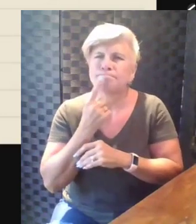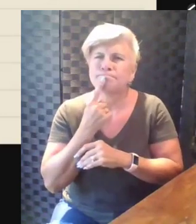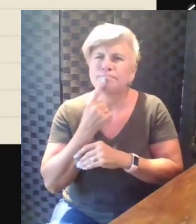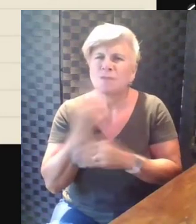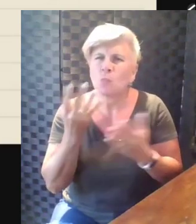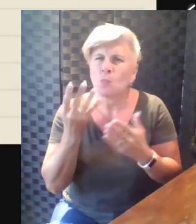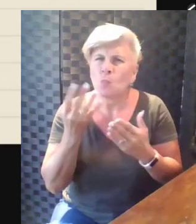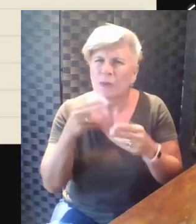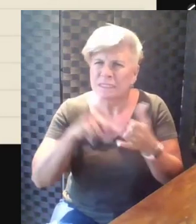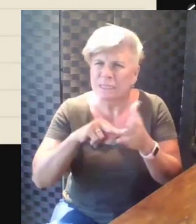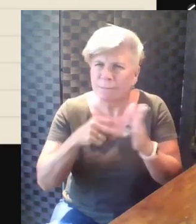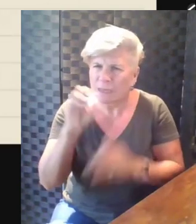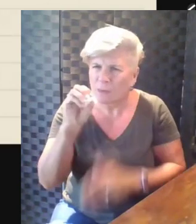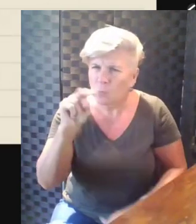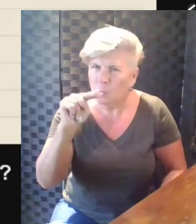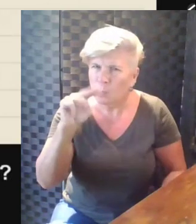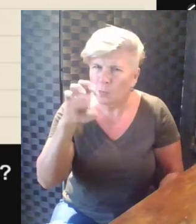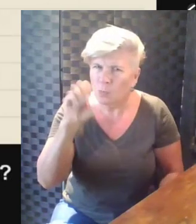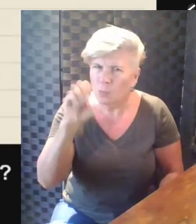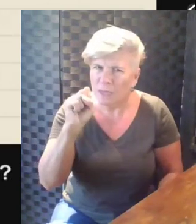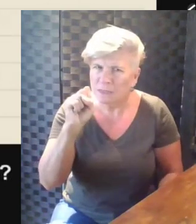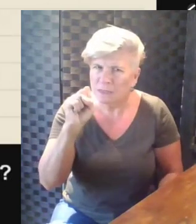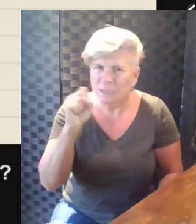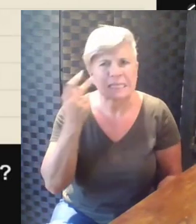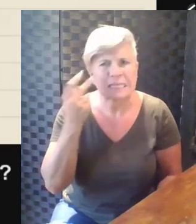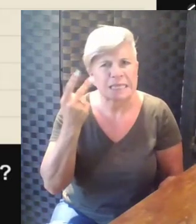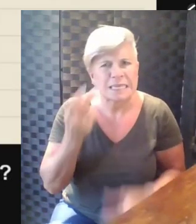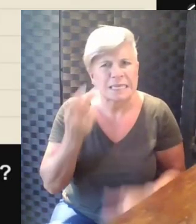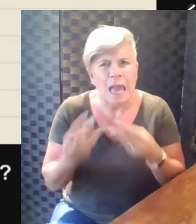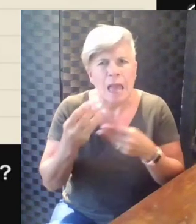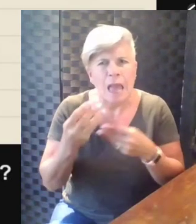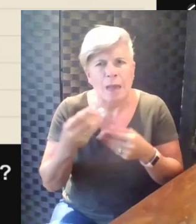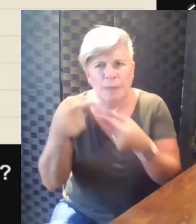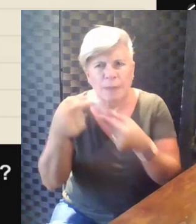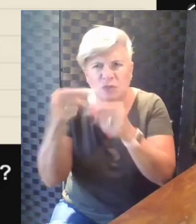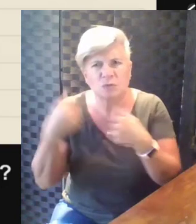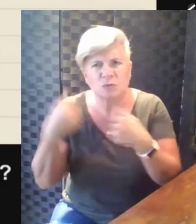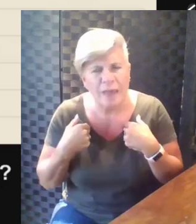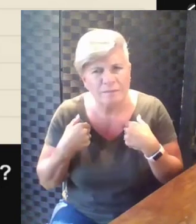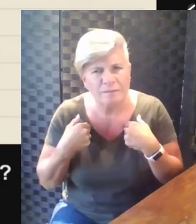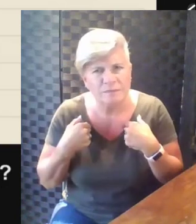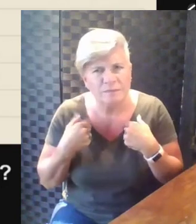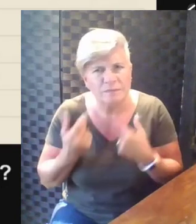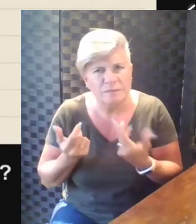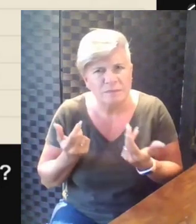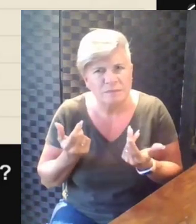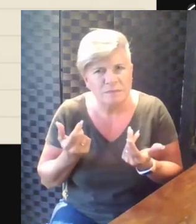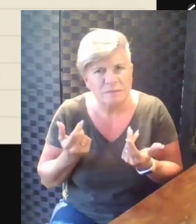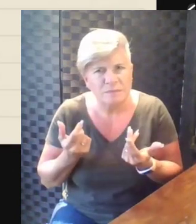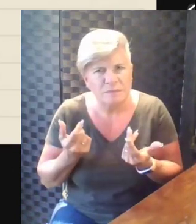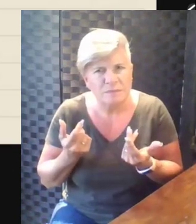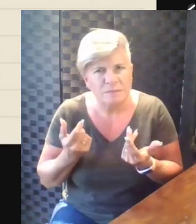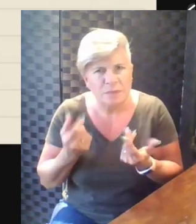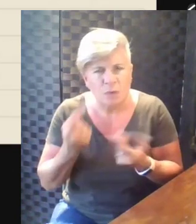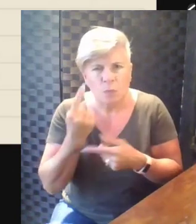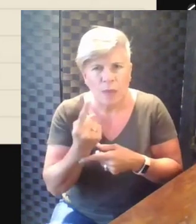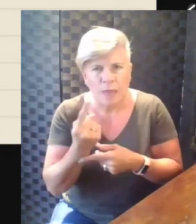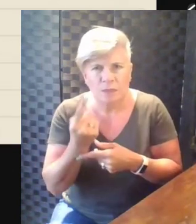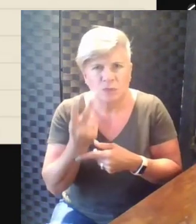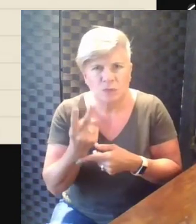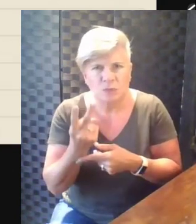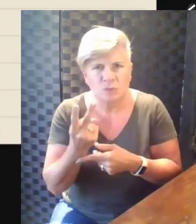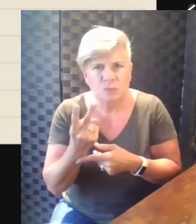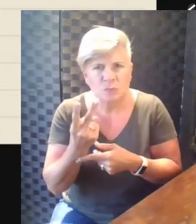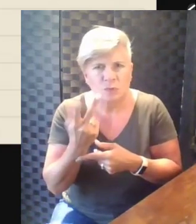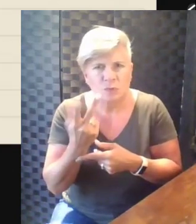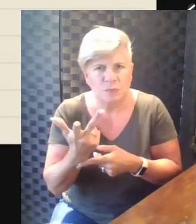What are ones? Let's see. How many cubes do we have? 1,